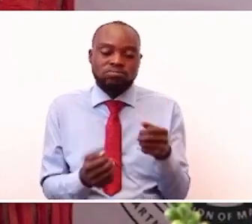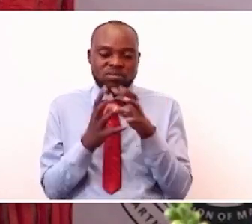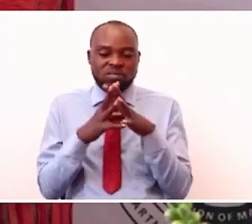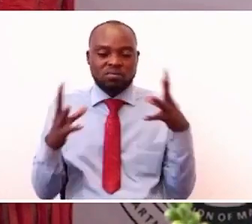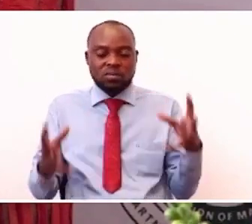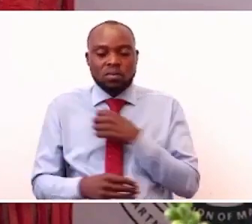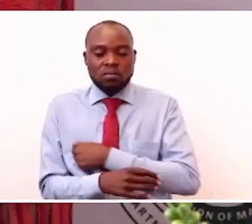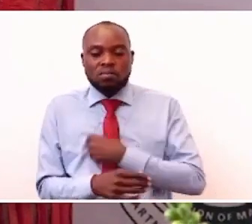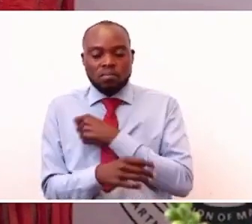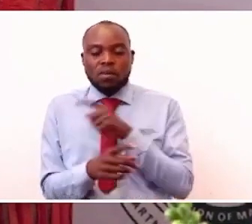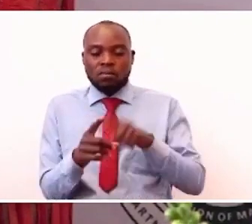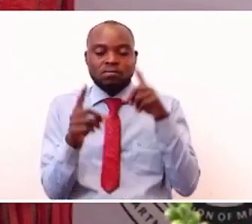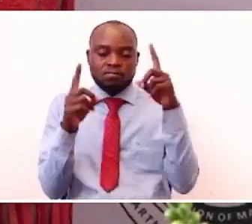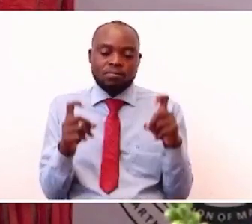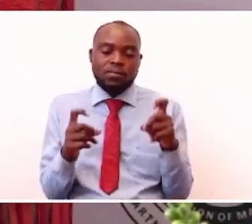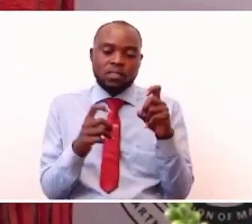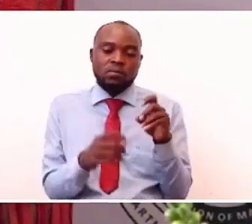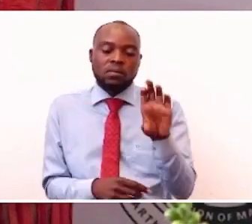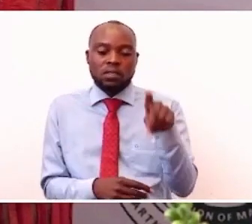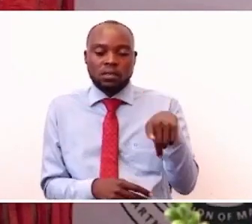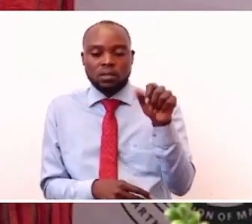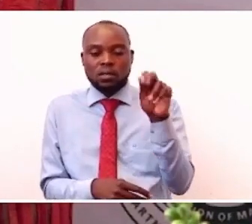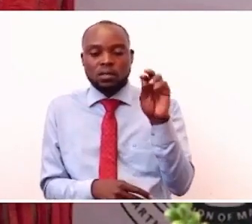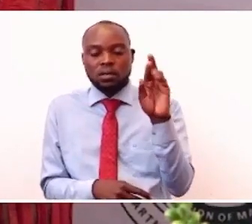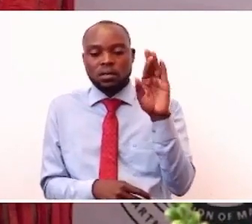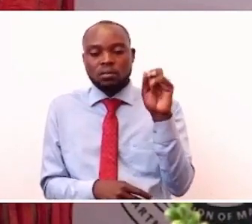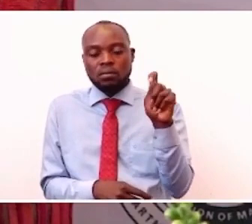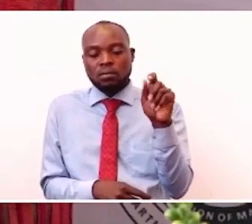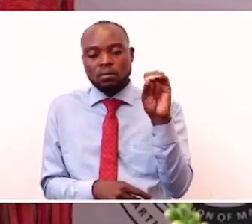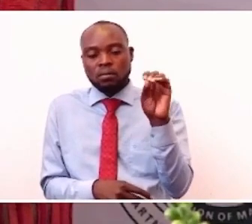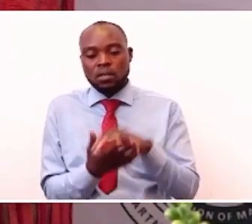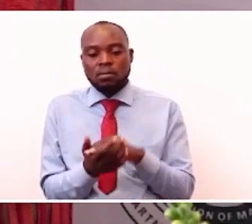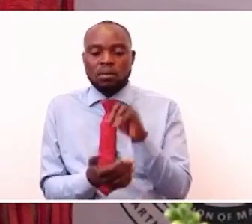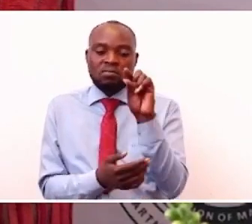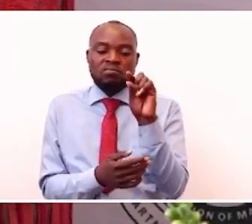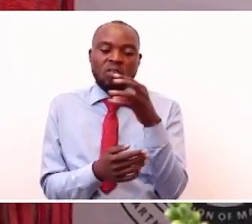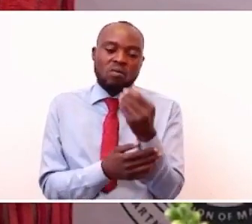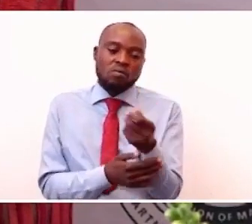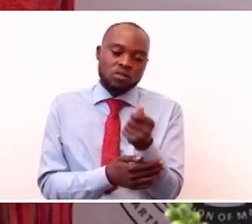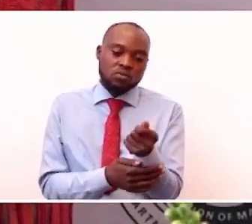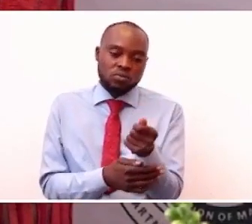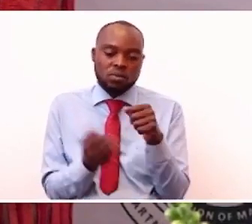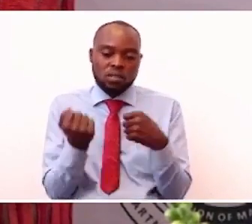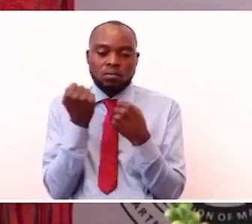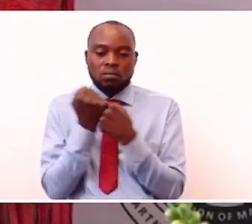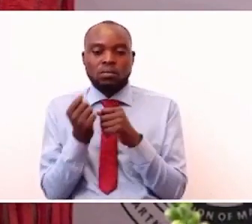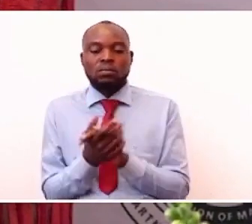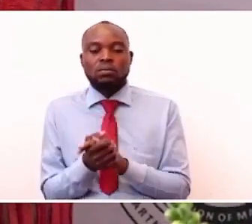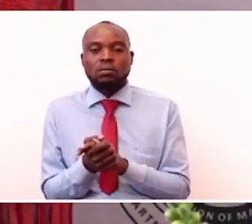with cryptocurrency exchanges particularly, there is very little customer support. There's very